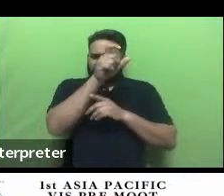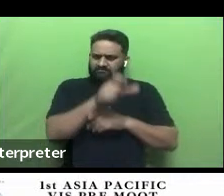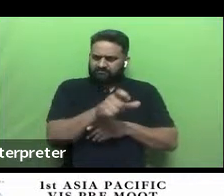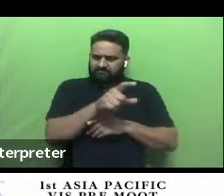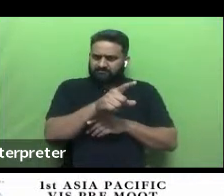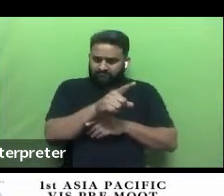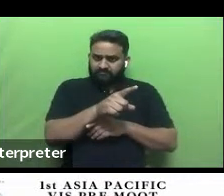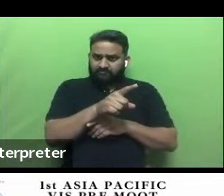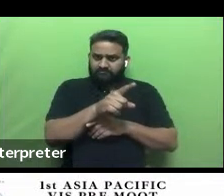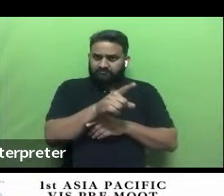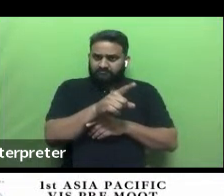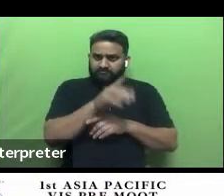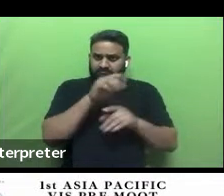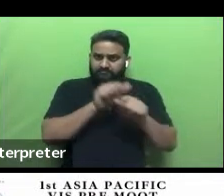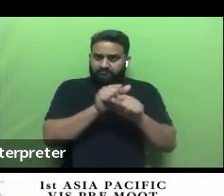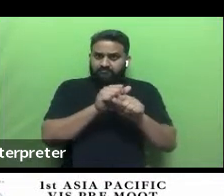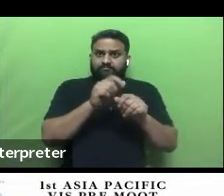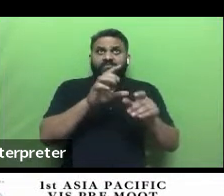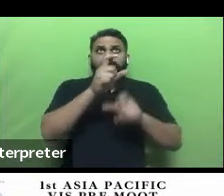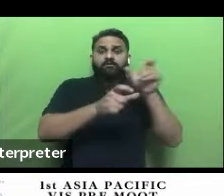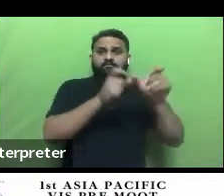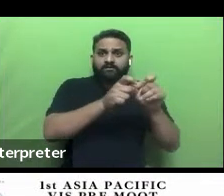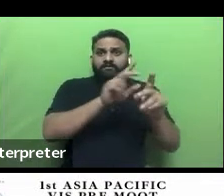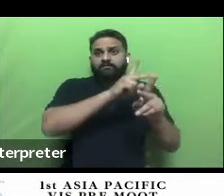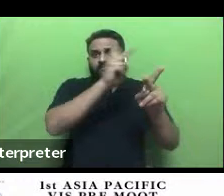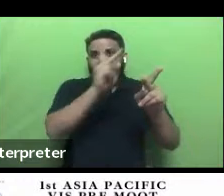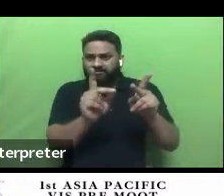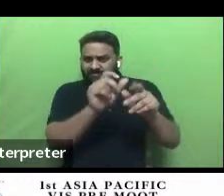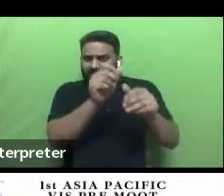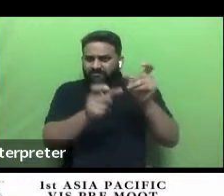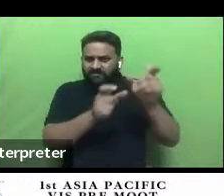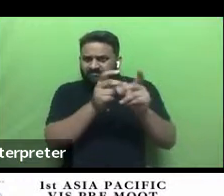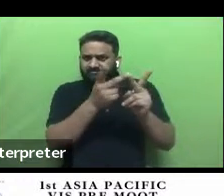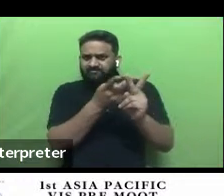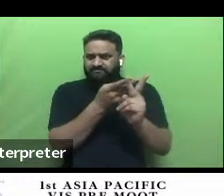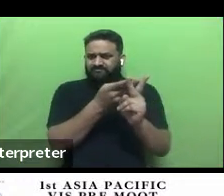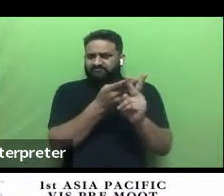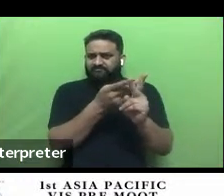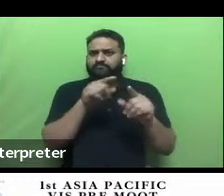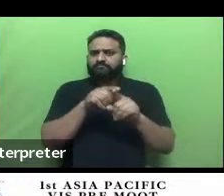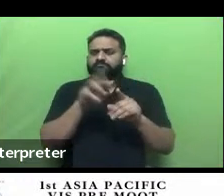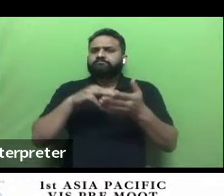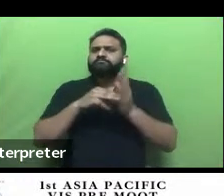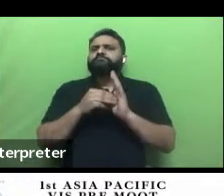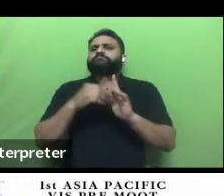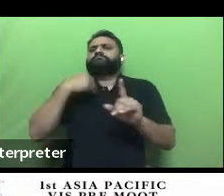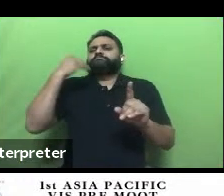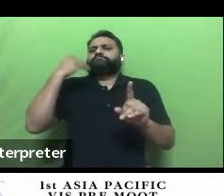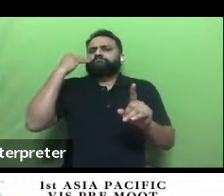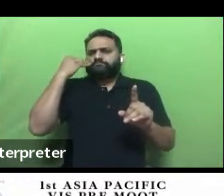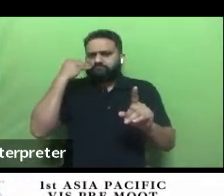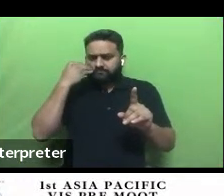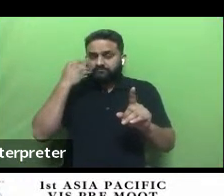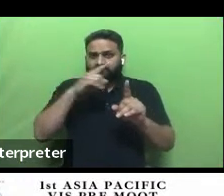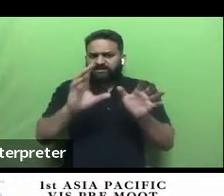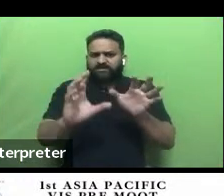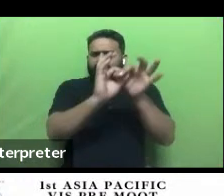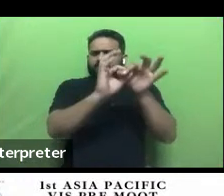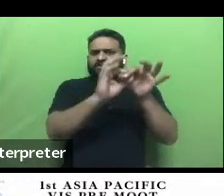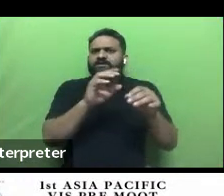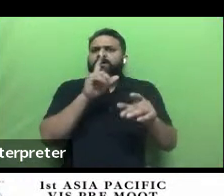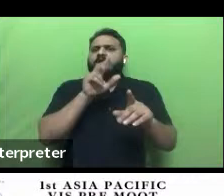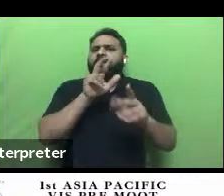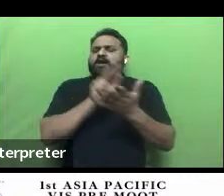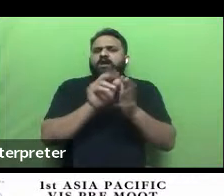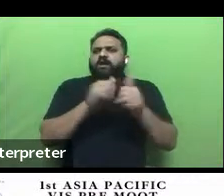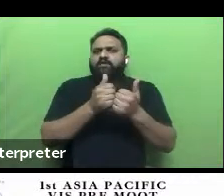both a parent company and its fully owned subsidiary, knowledge which it acquired acting for one affiliate can be imputed to the